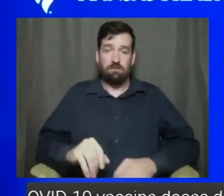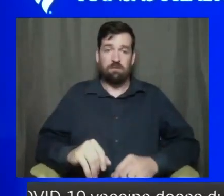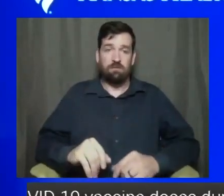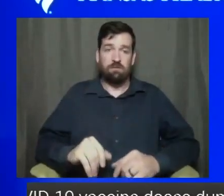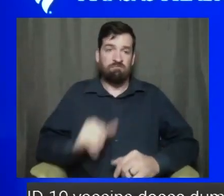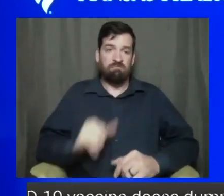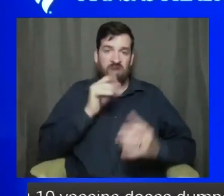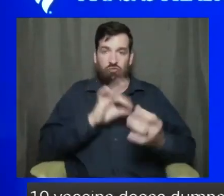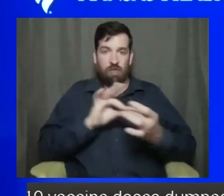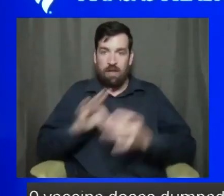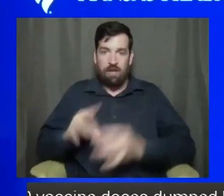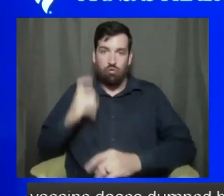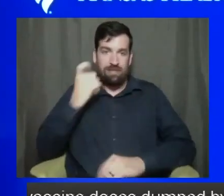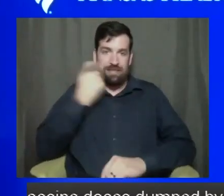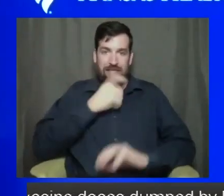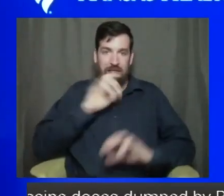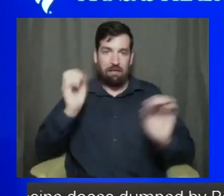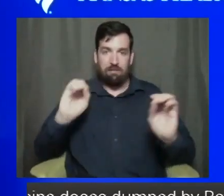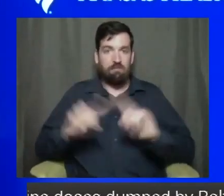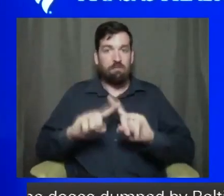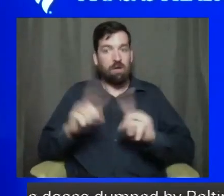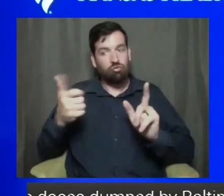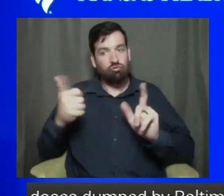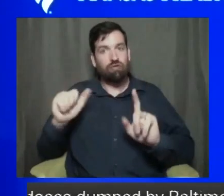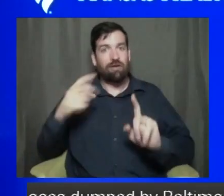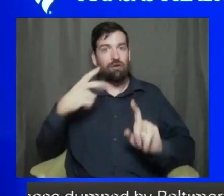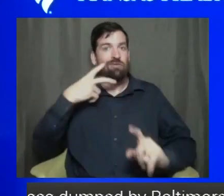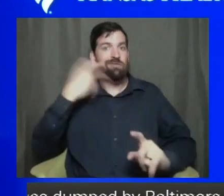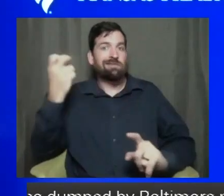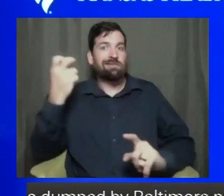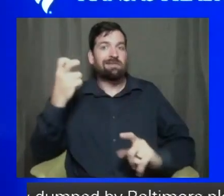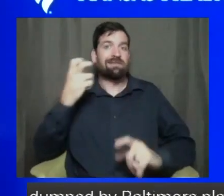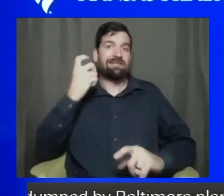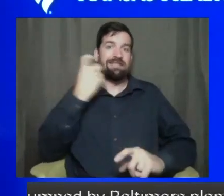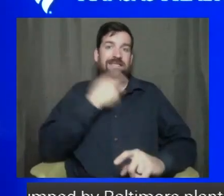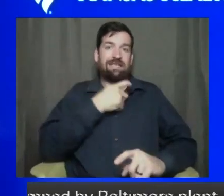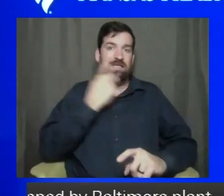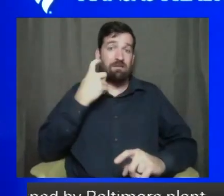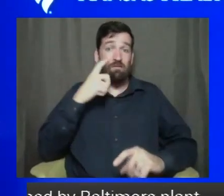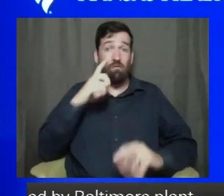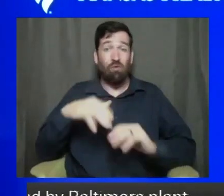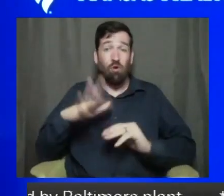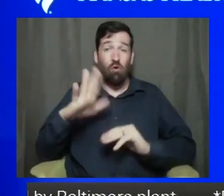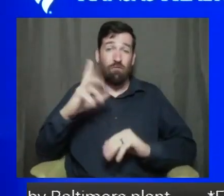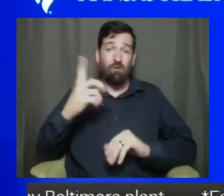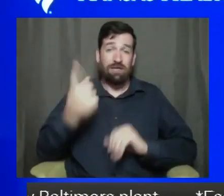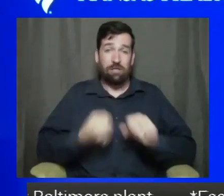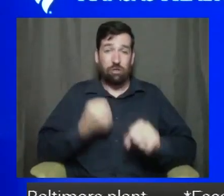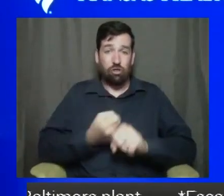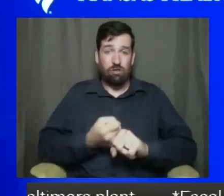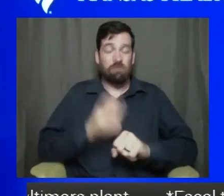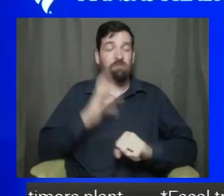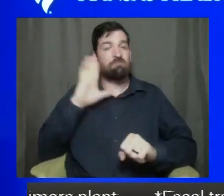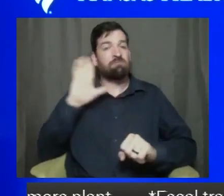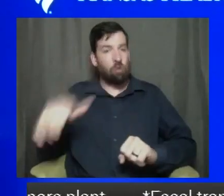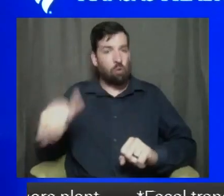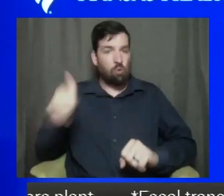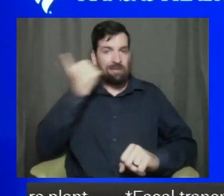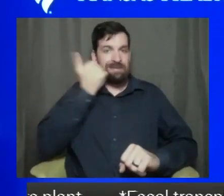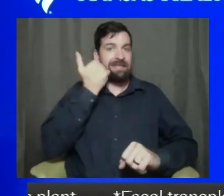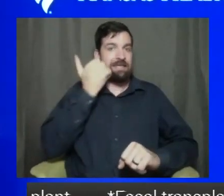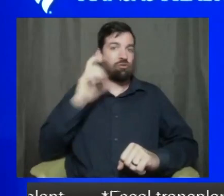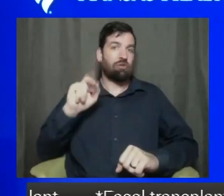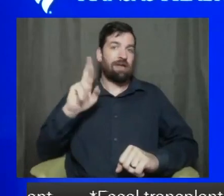at all, but he had been trying to get his teeth extracted for more than a year. We know dental care is hard to come by for